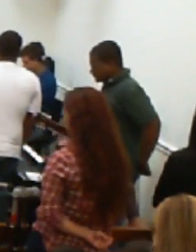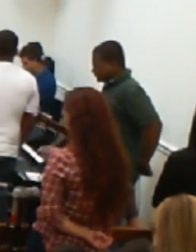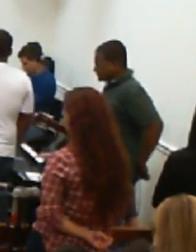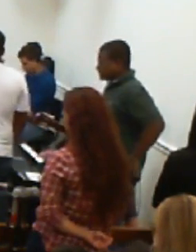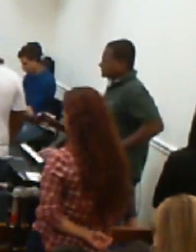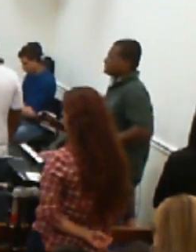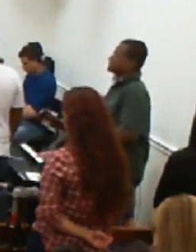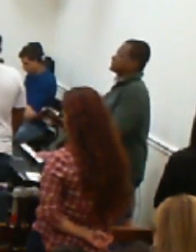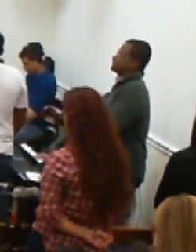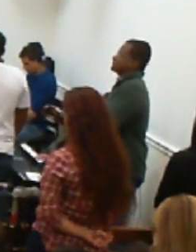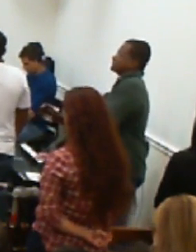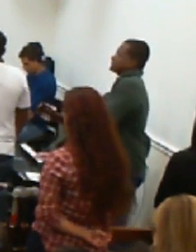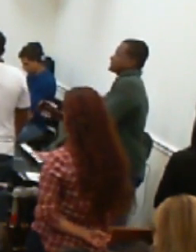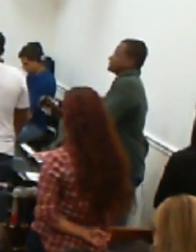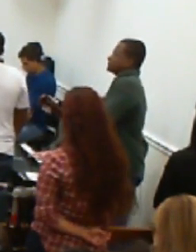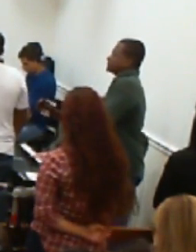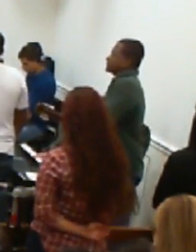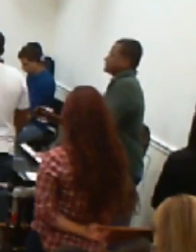Father in heaven,